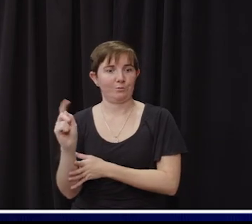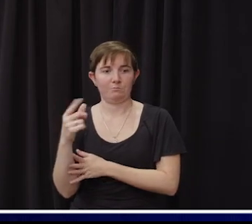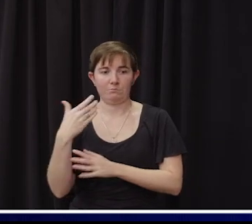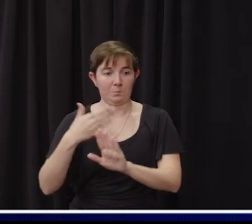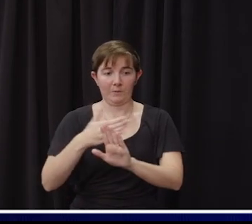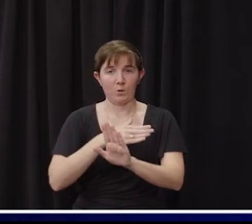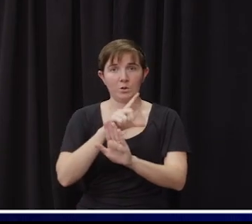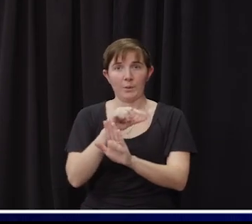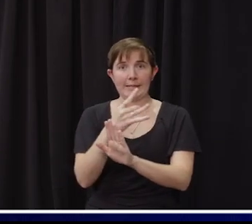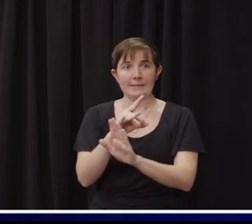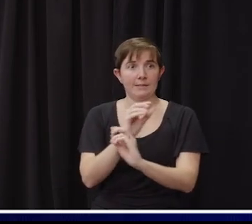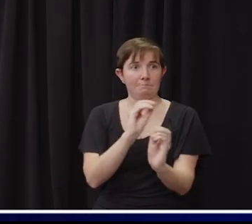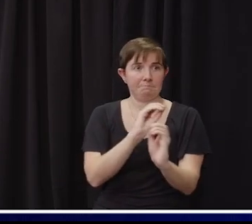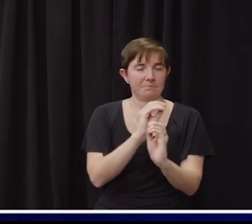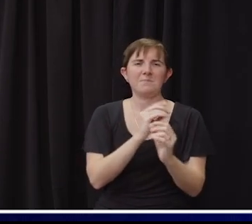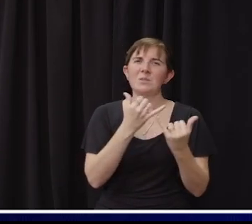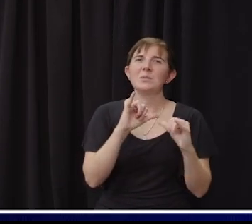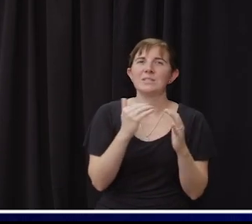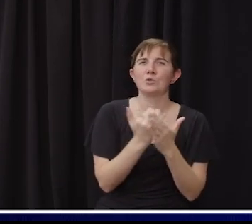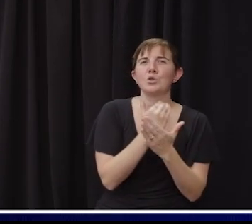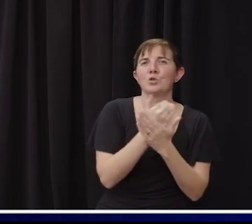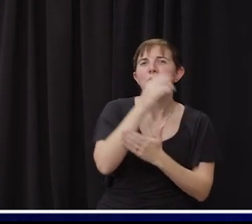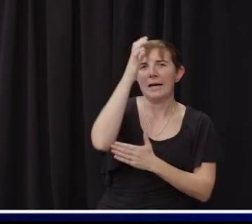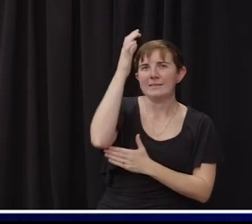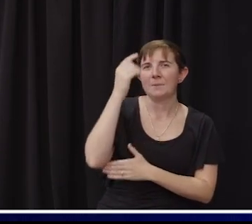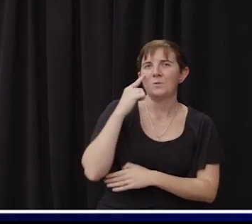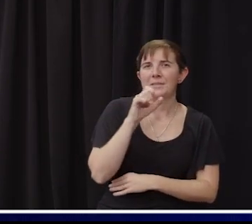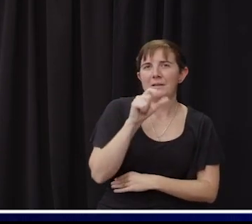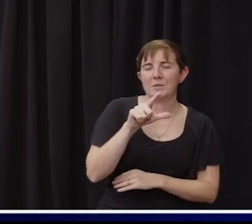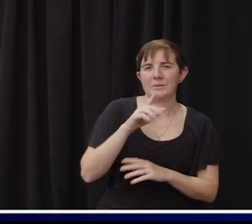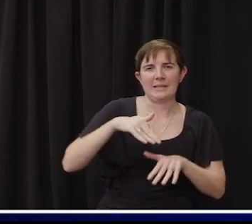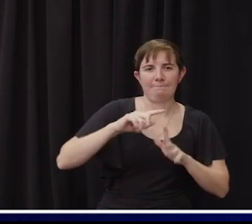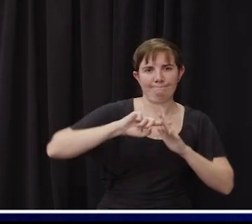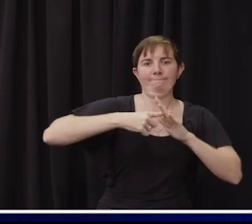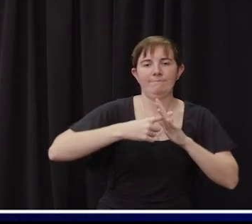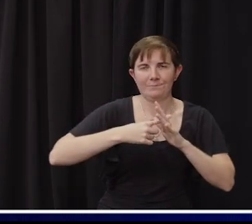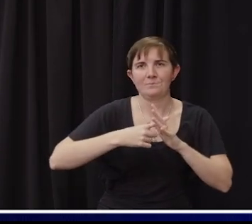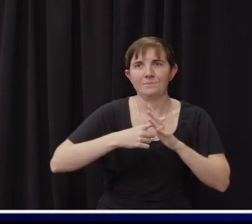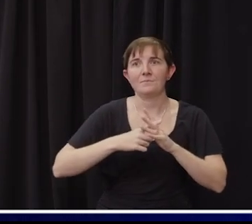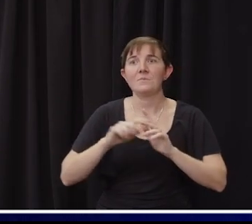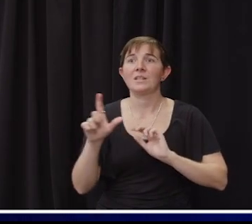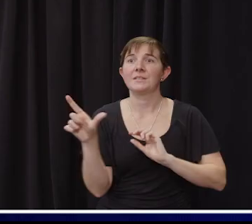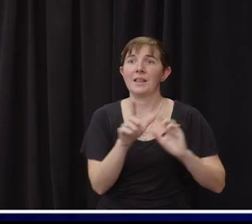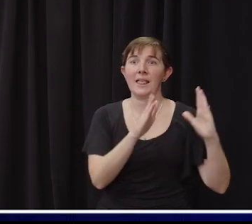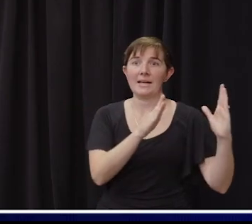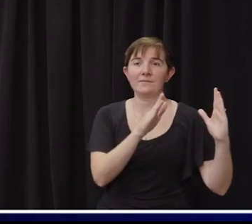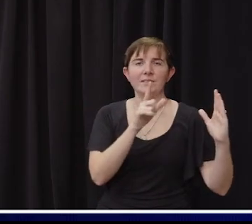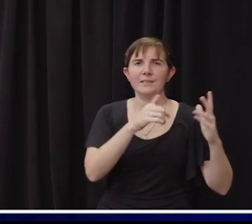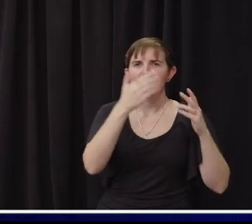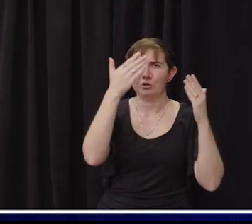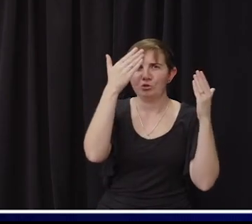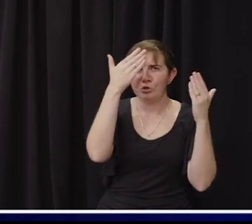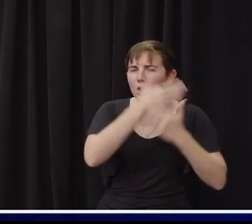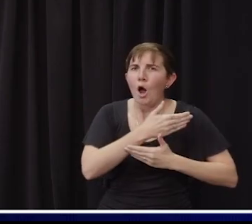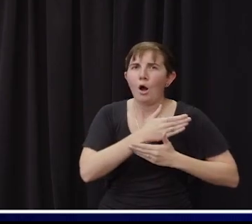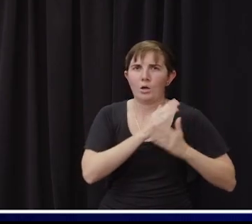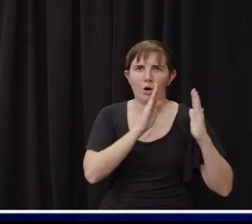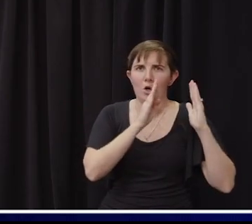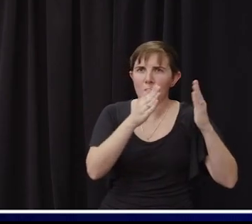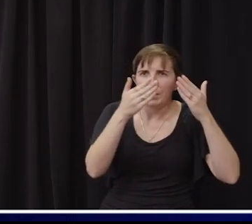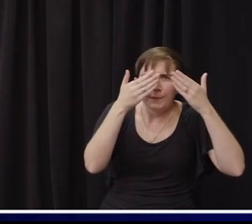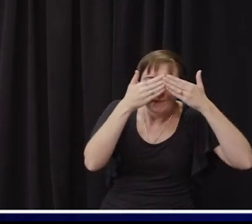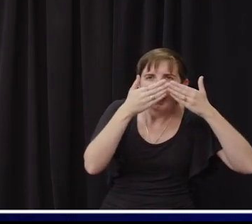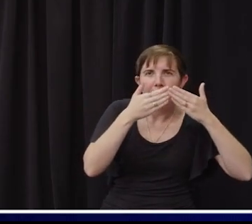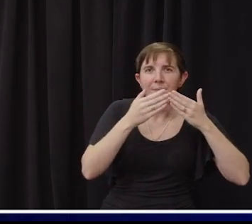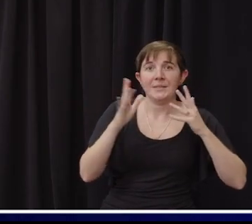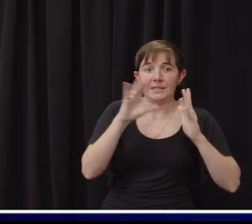before 2018. It was still fairly new in St. Louis. The picture on the left shows a very dark hallway that